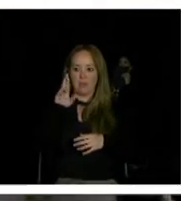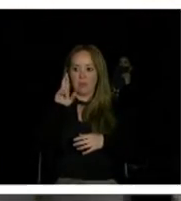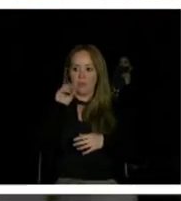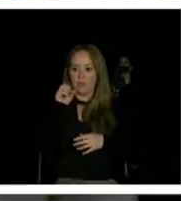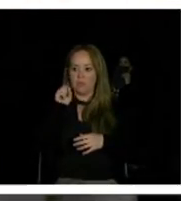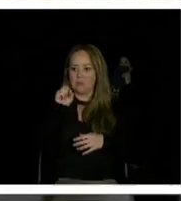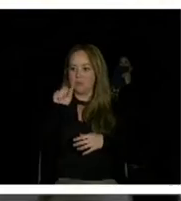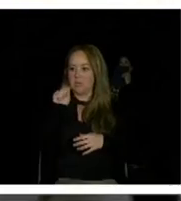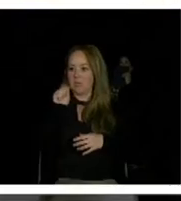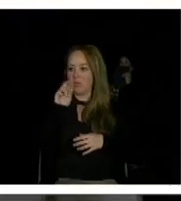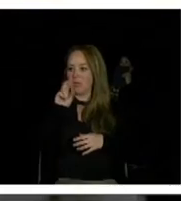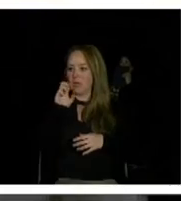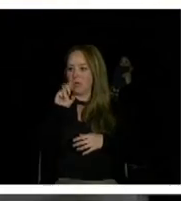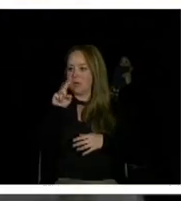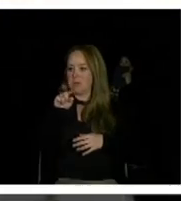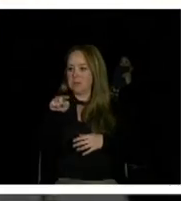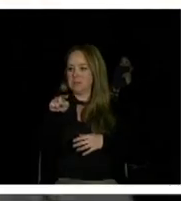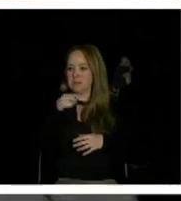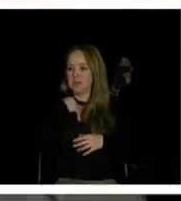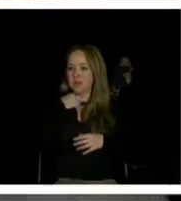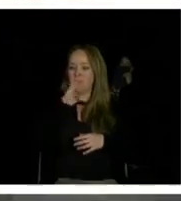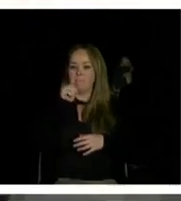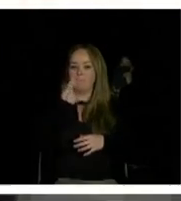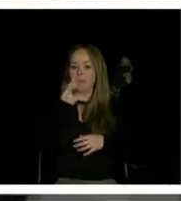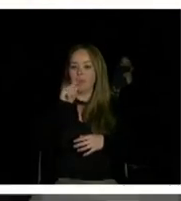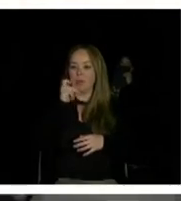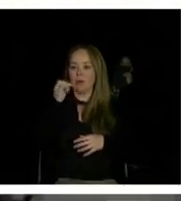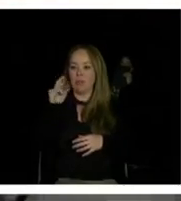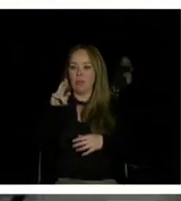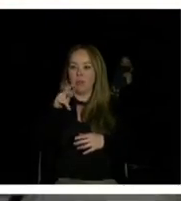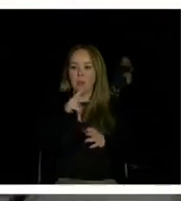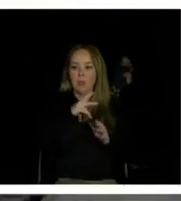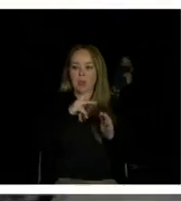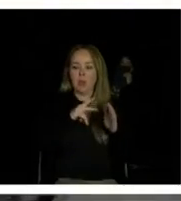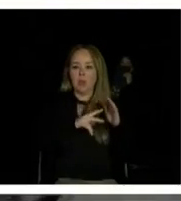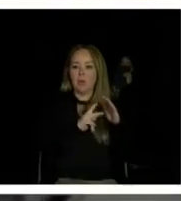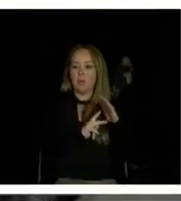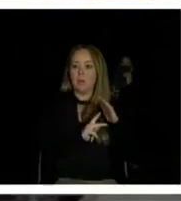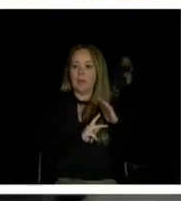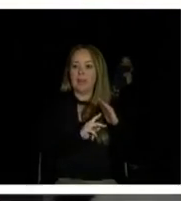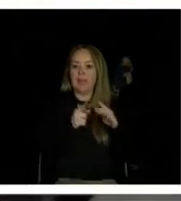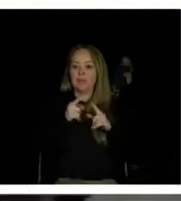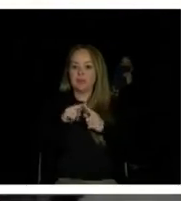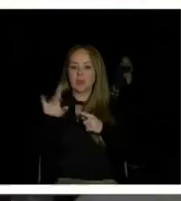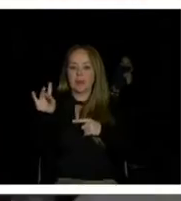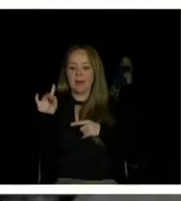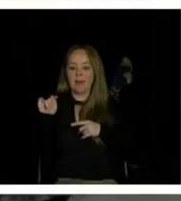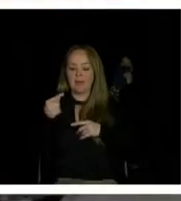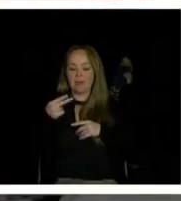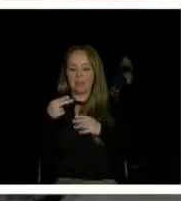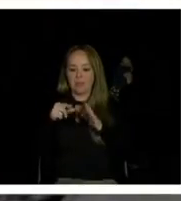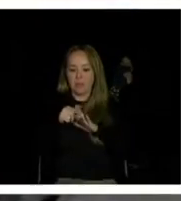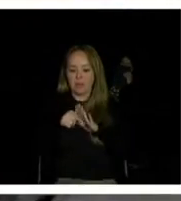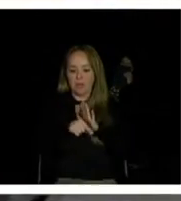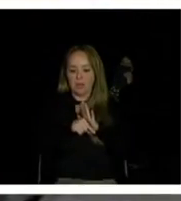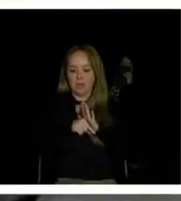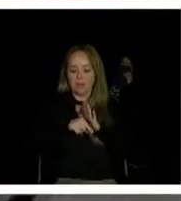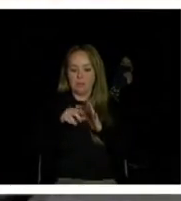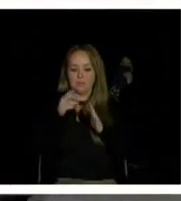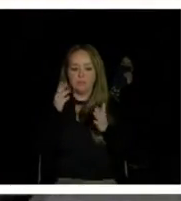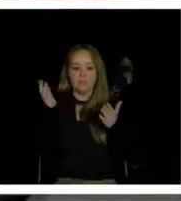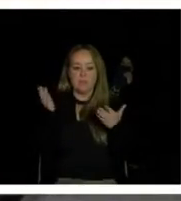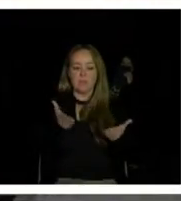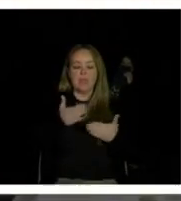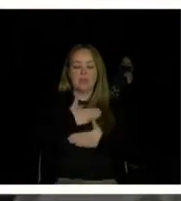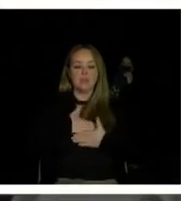representing MacArthur, mm-hmm. General MacArthur, pre-K through 8. And we were addressing bring the joy of learning back to